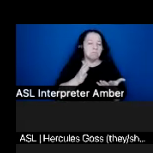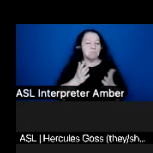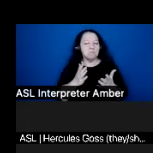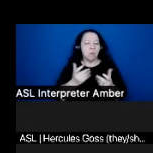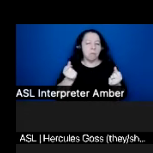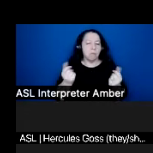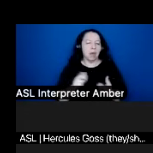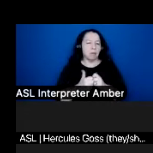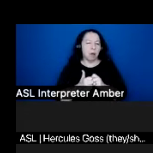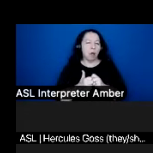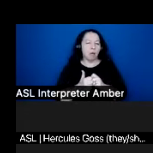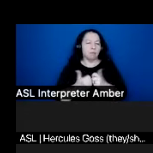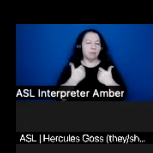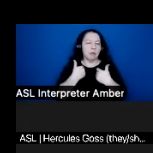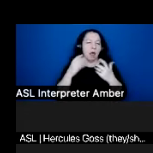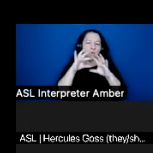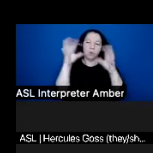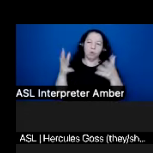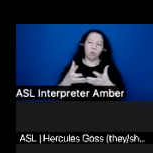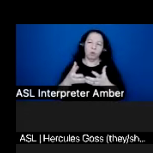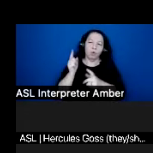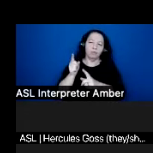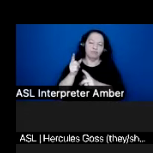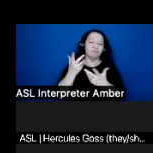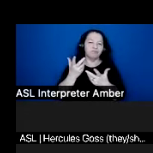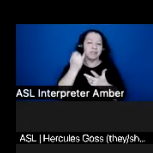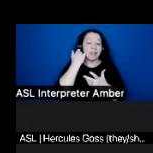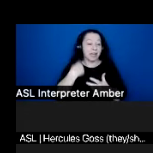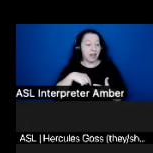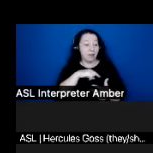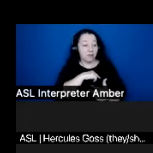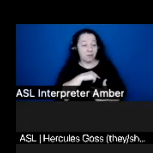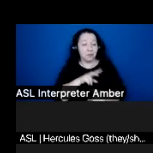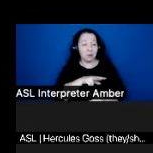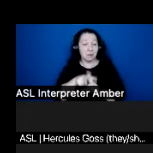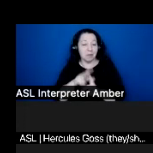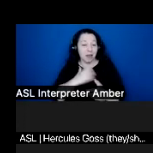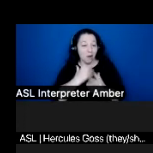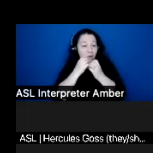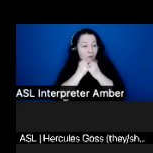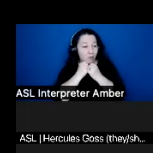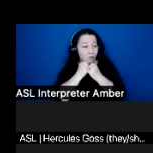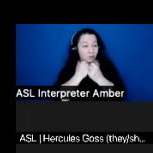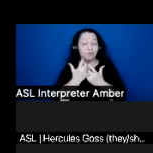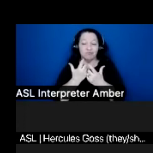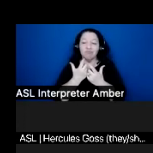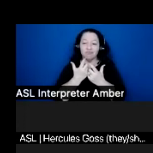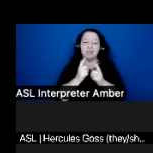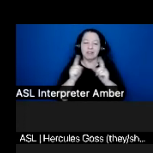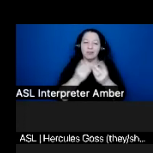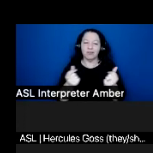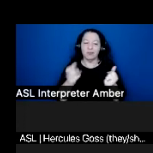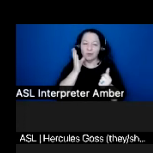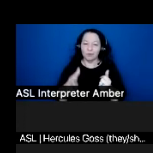came together and we use those values, we might be able to come up with some different solutions. Can we go to the next